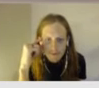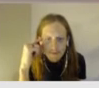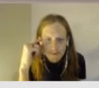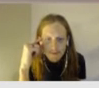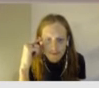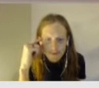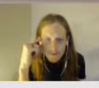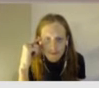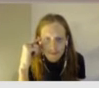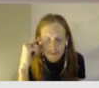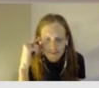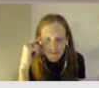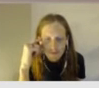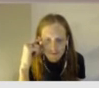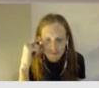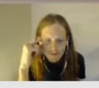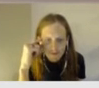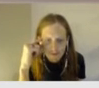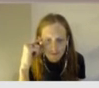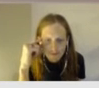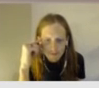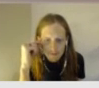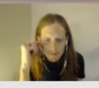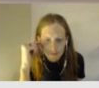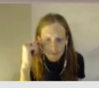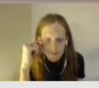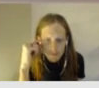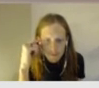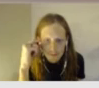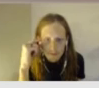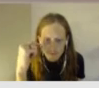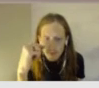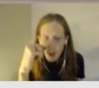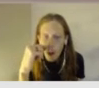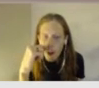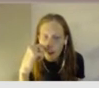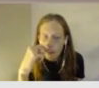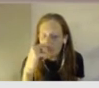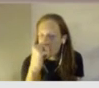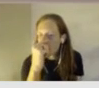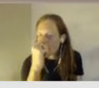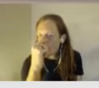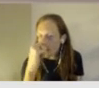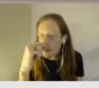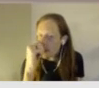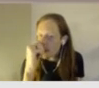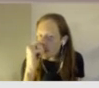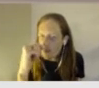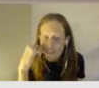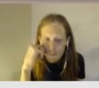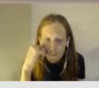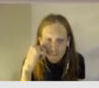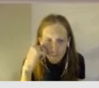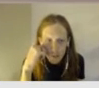in the way of us understanding that, though, and I think that's why we have conflict. But at the end of the day, I think people, again, are